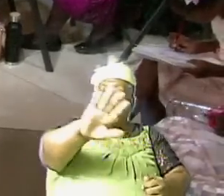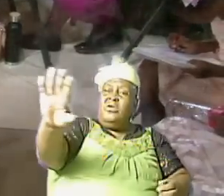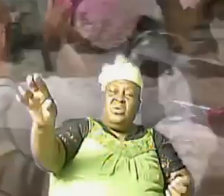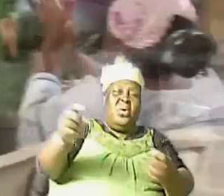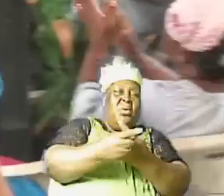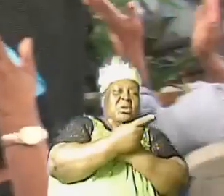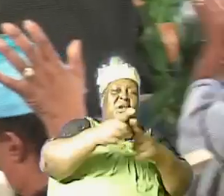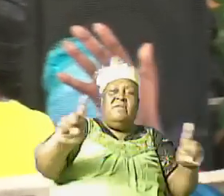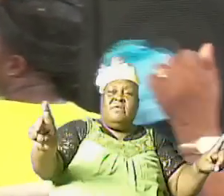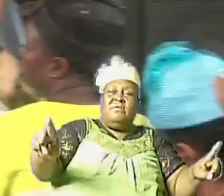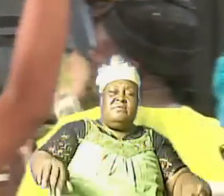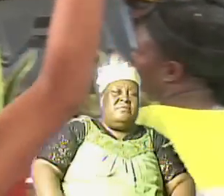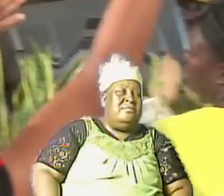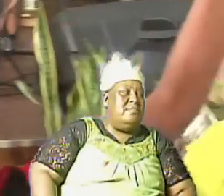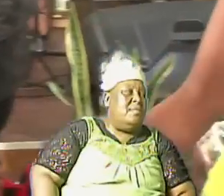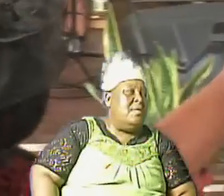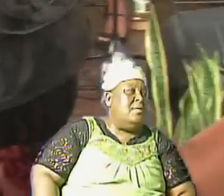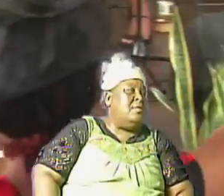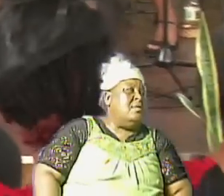your deliverance.